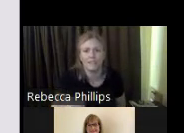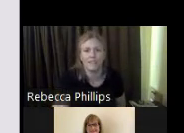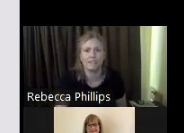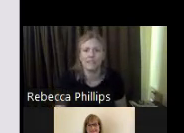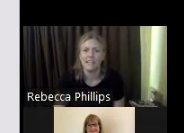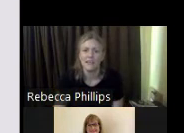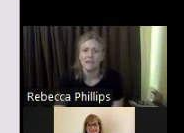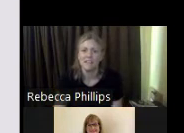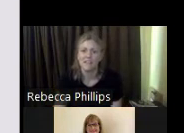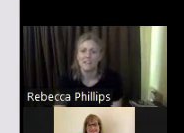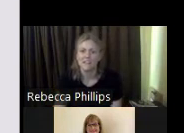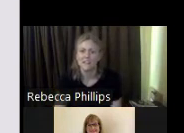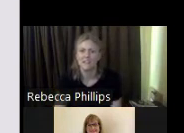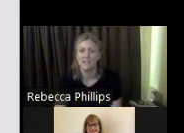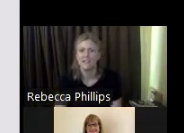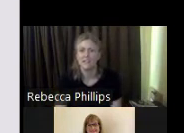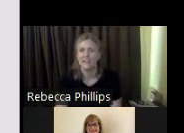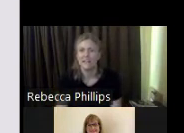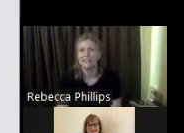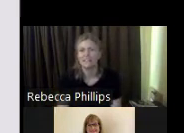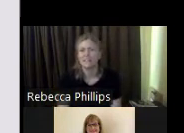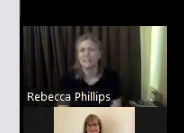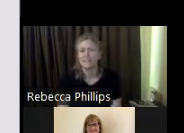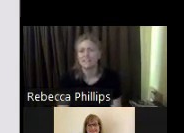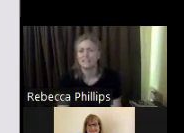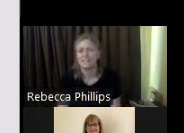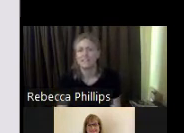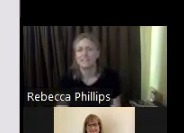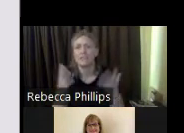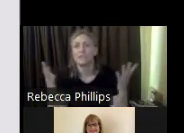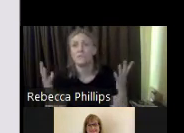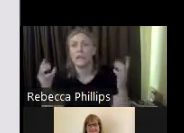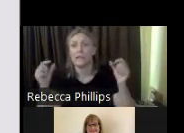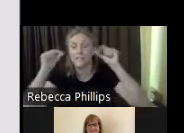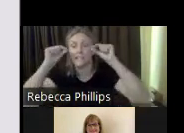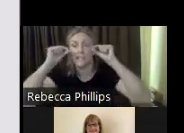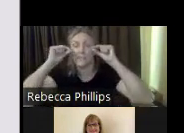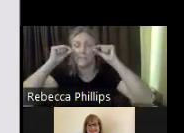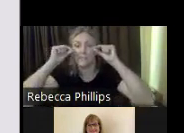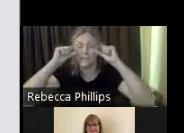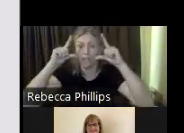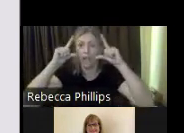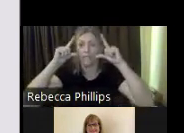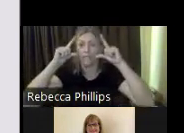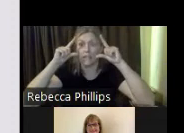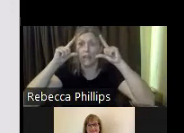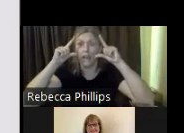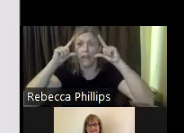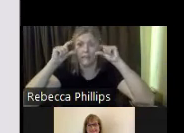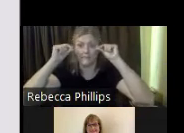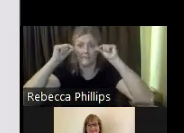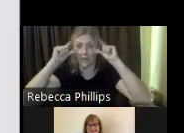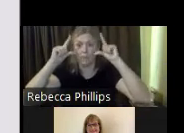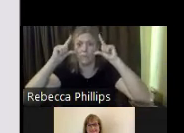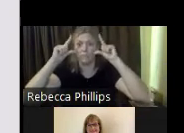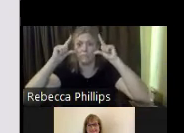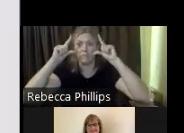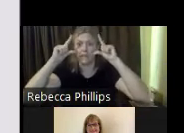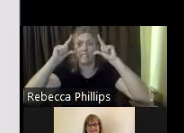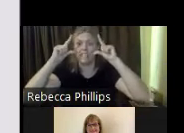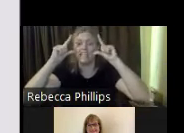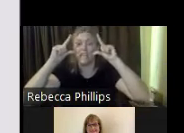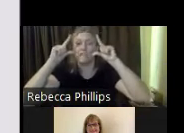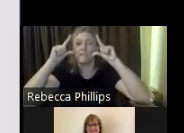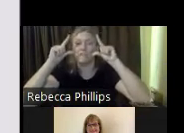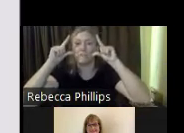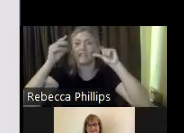Okay, so this was with this cartoon. He's fainted just because he was so surprised. This is a sign for surprise. Like your eyes are just like, oh, they open up.